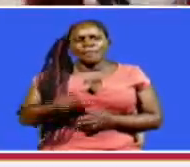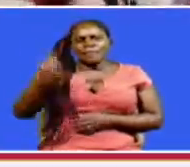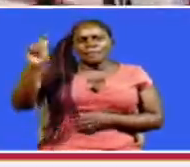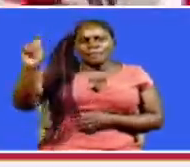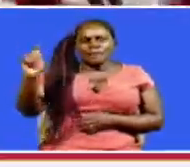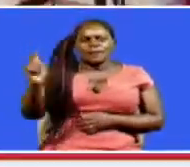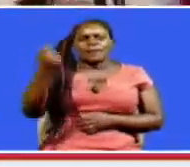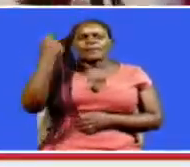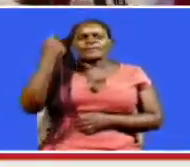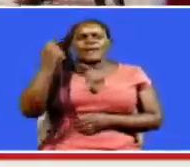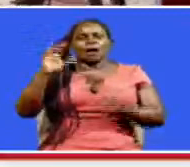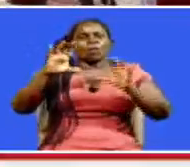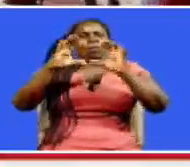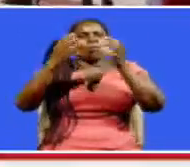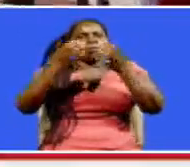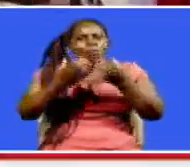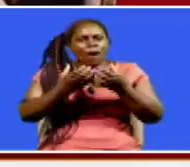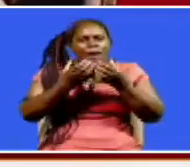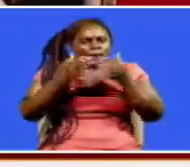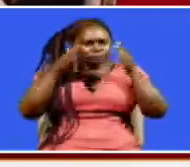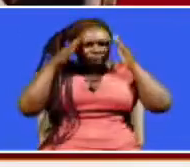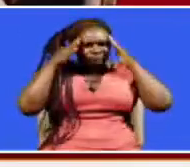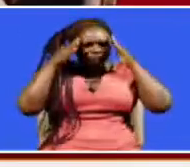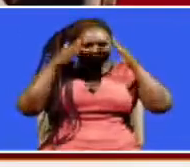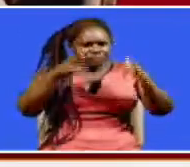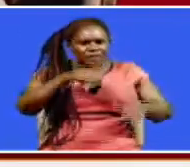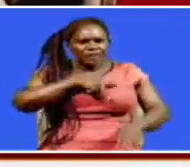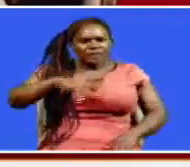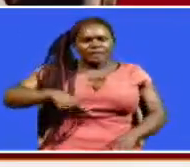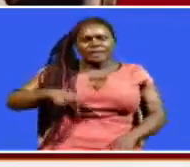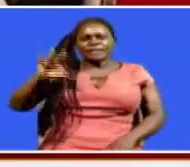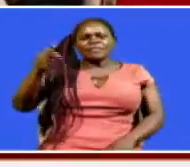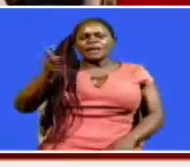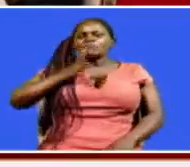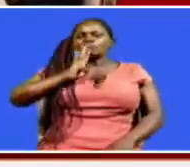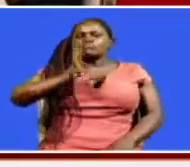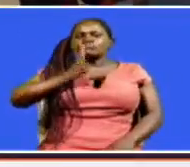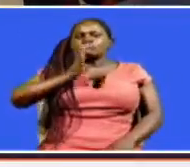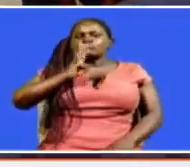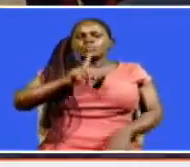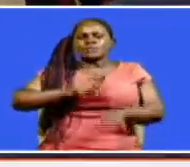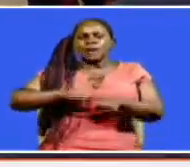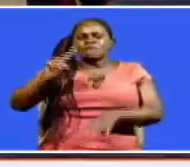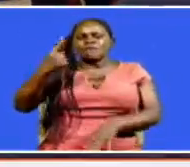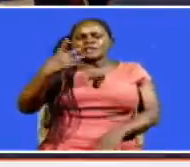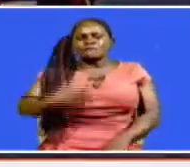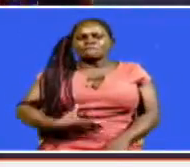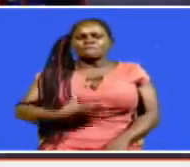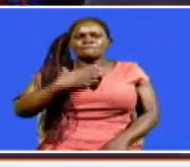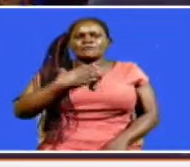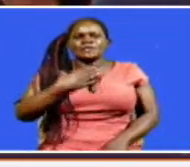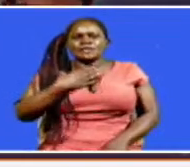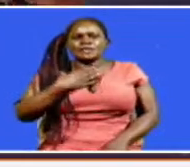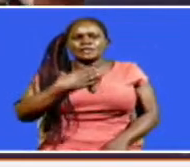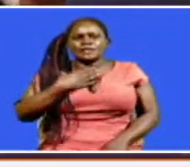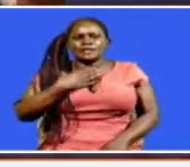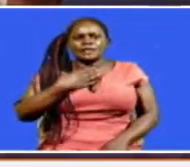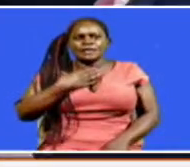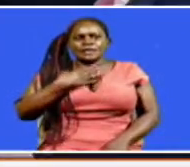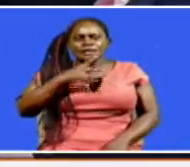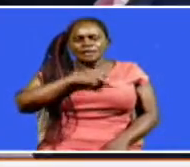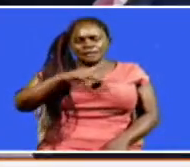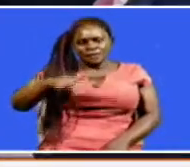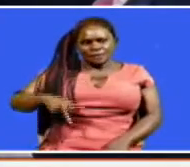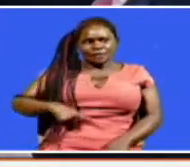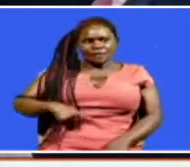Kenya and indeed the world was keen on King Charles III's speech during his first visit as the English monarch